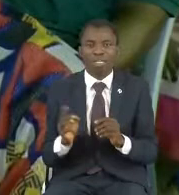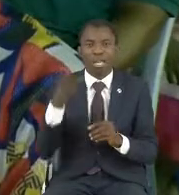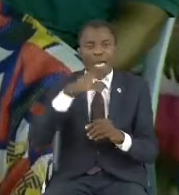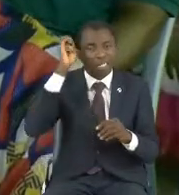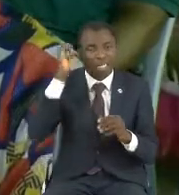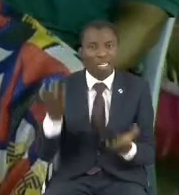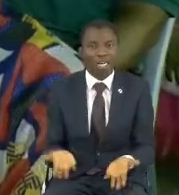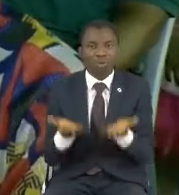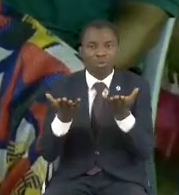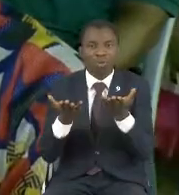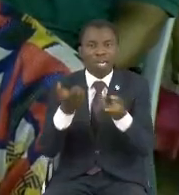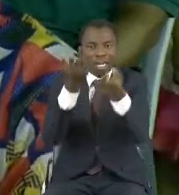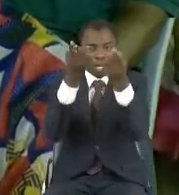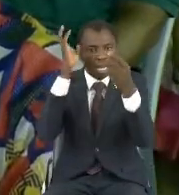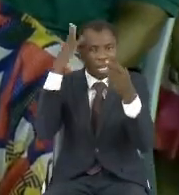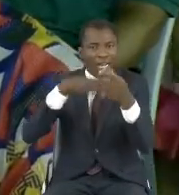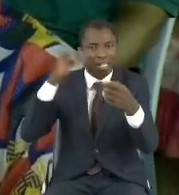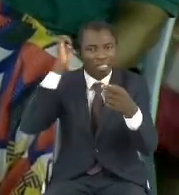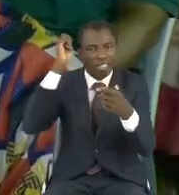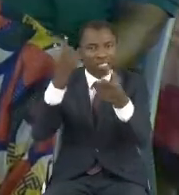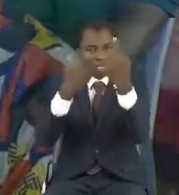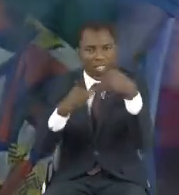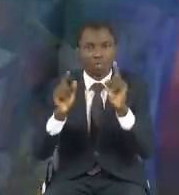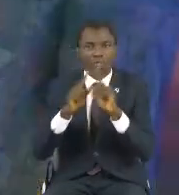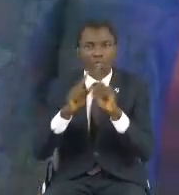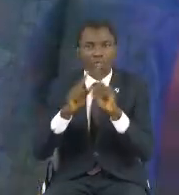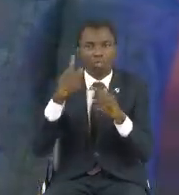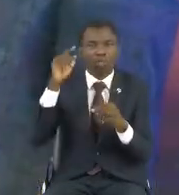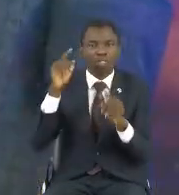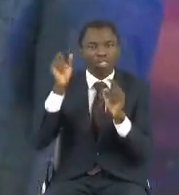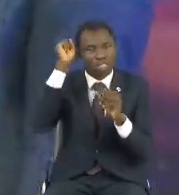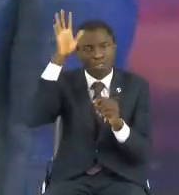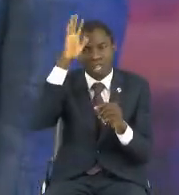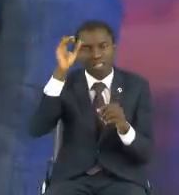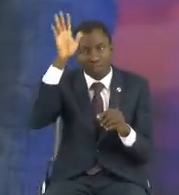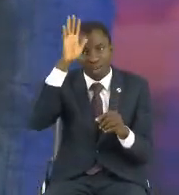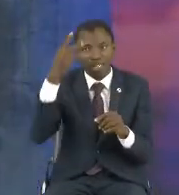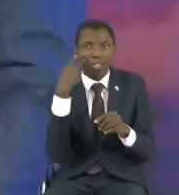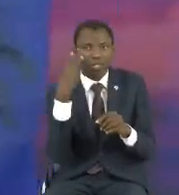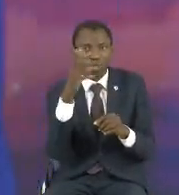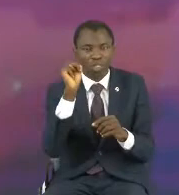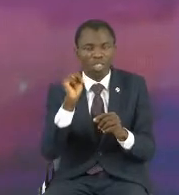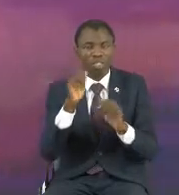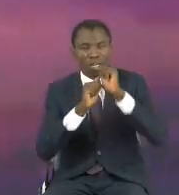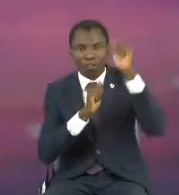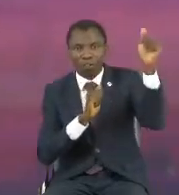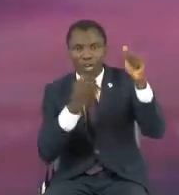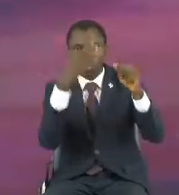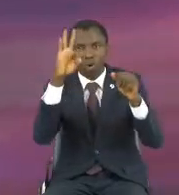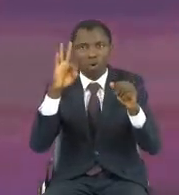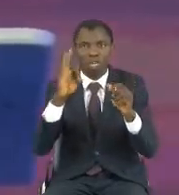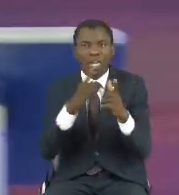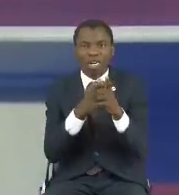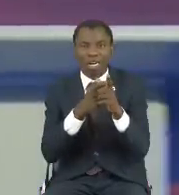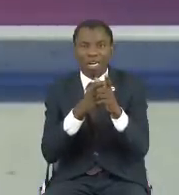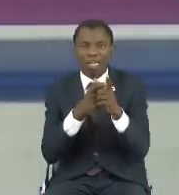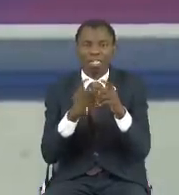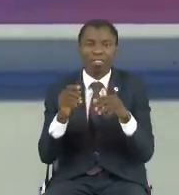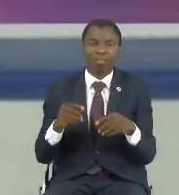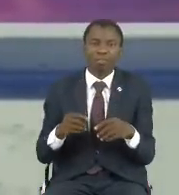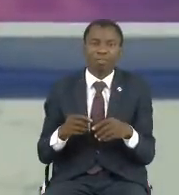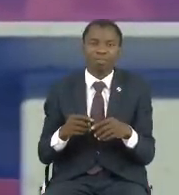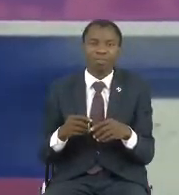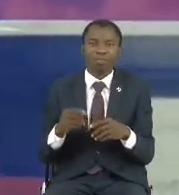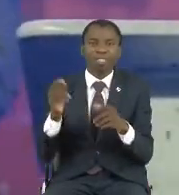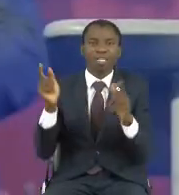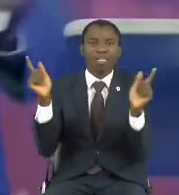and he came, and the father saw him afar off, and he ran and he